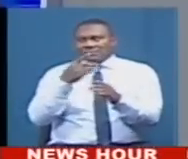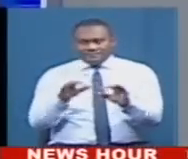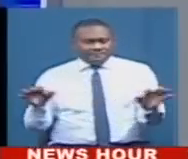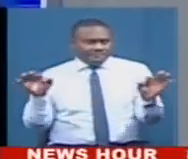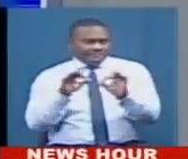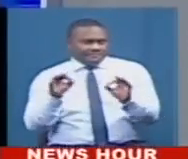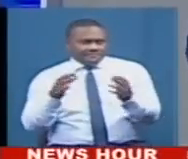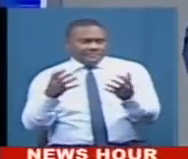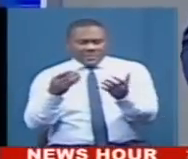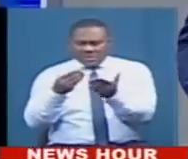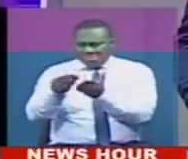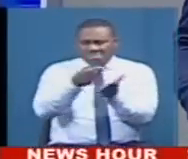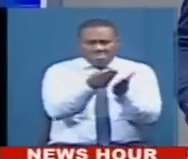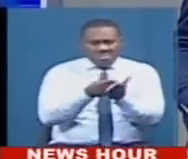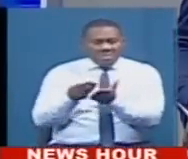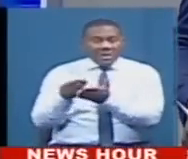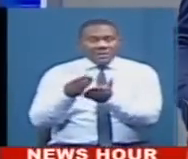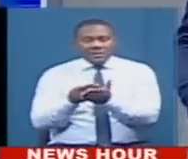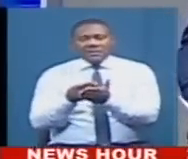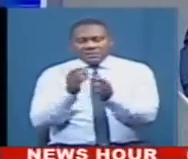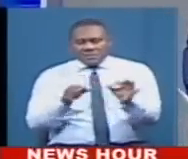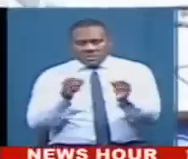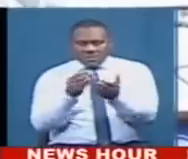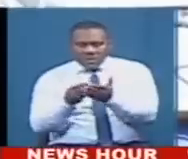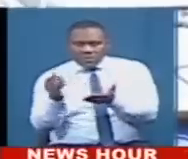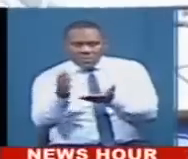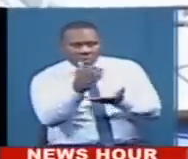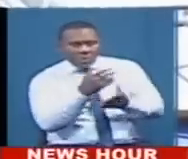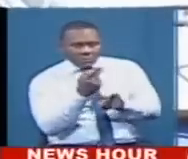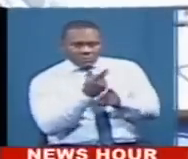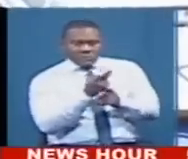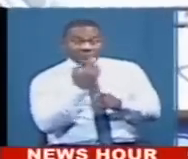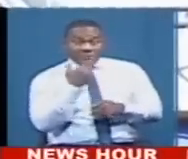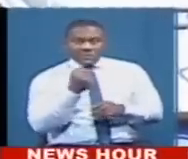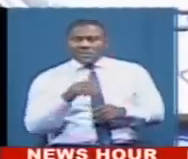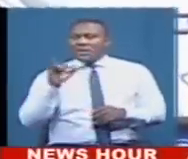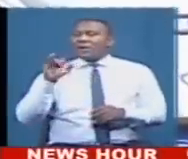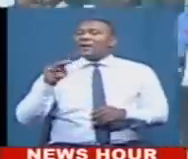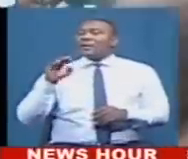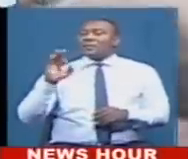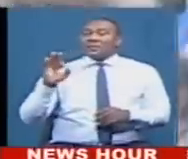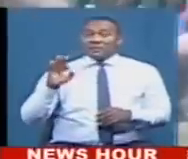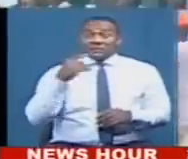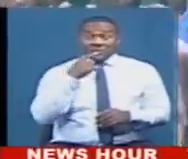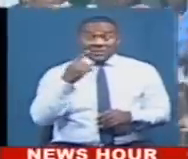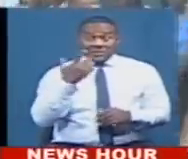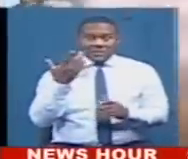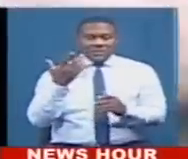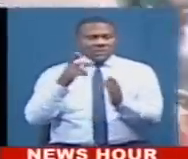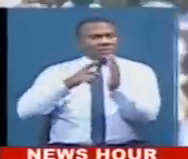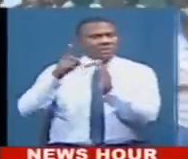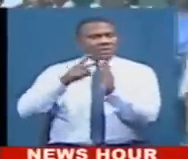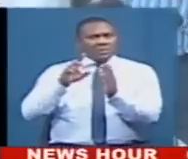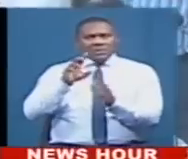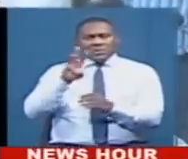to sustain fiscal discipline and mobilize more revenue. The IMF says growth in sub-Saharan